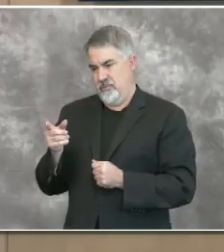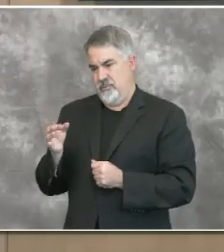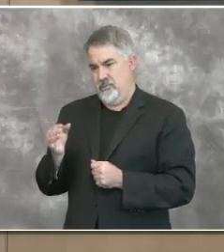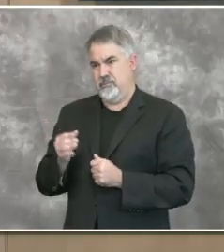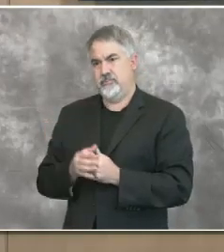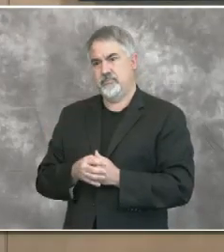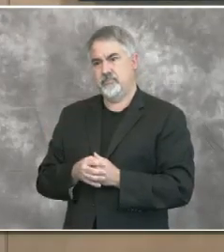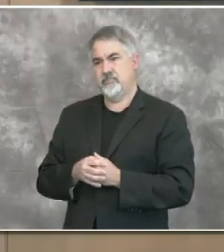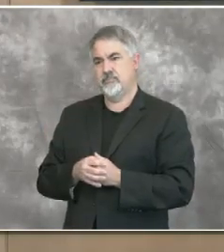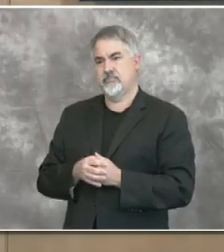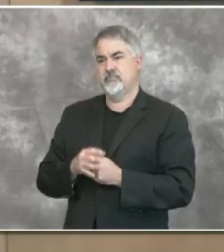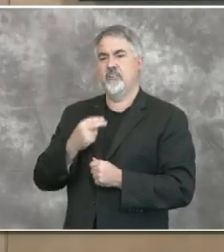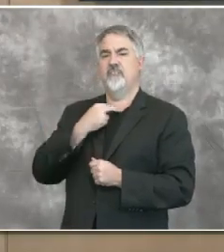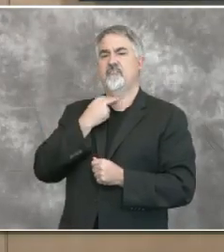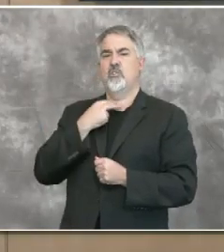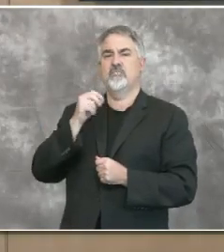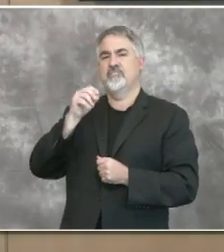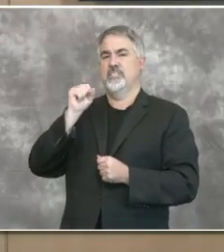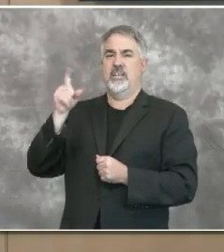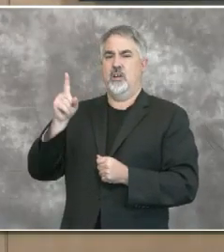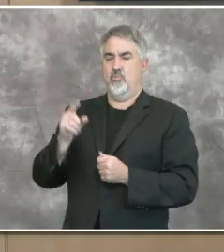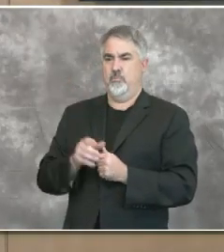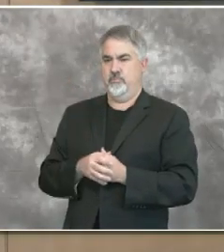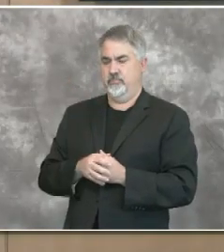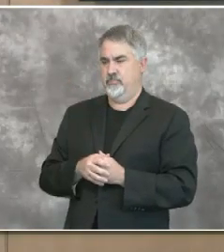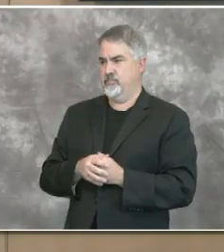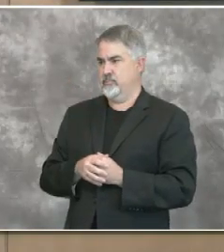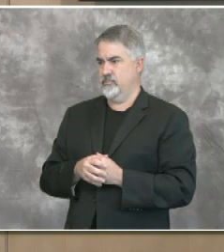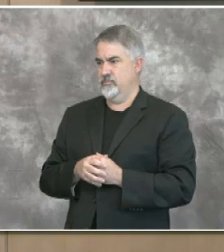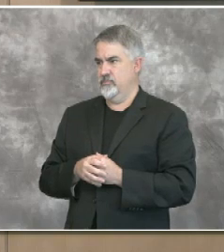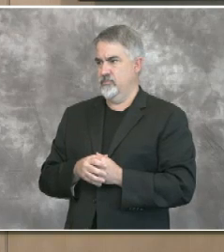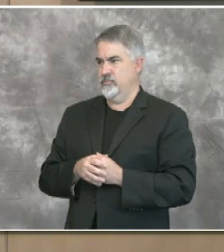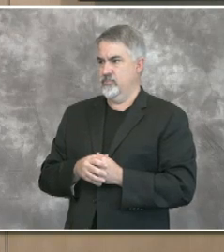Voice of San Diego, please state your name and question.